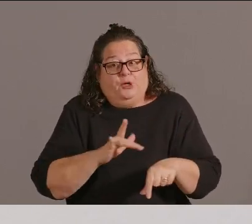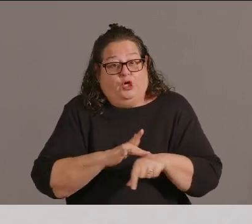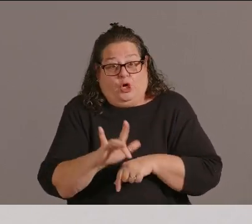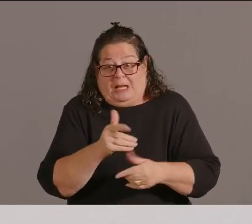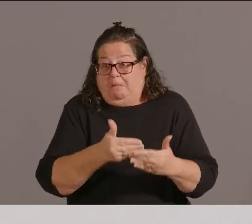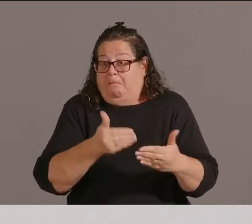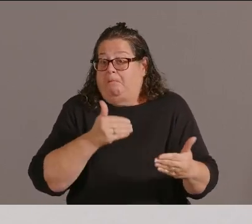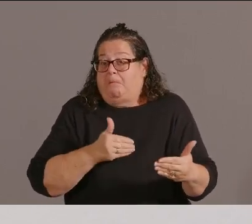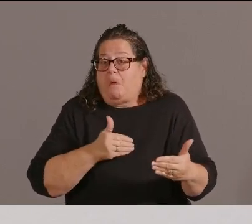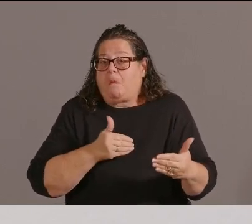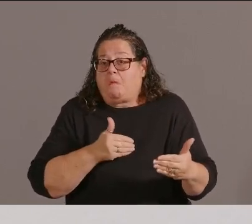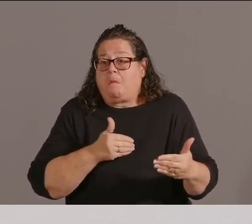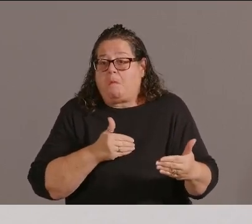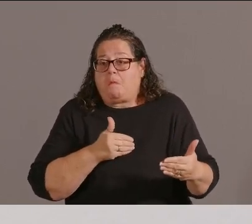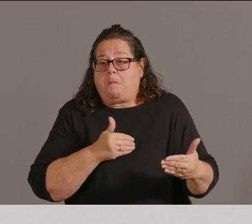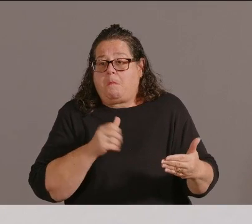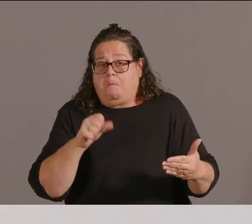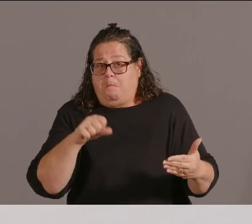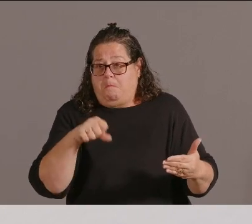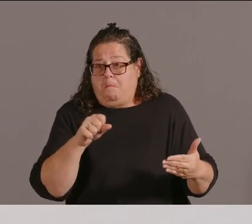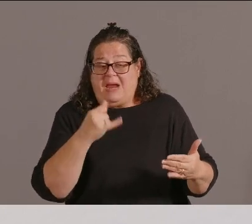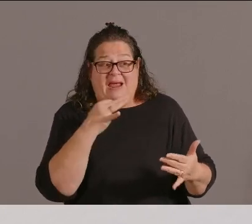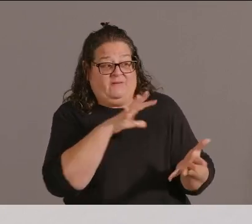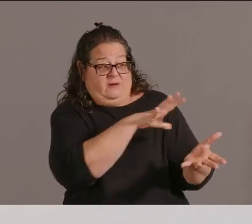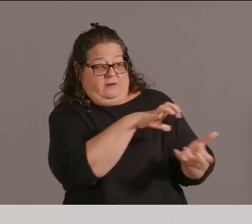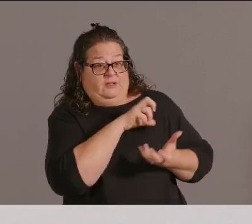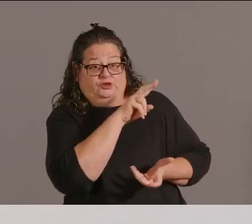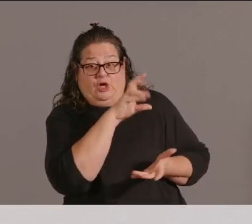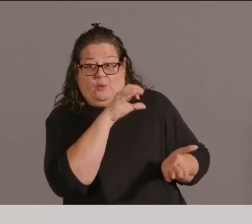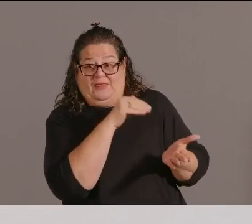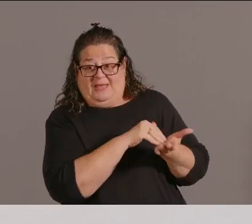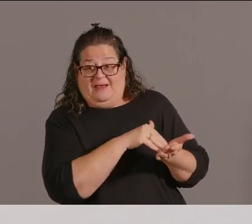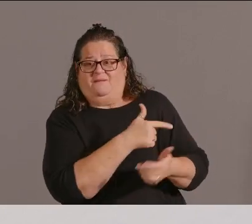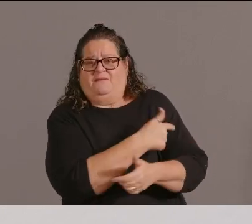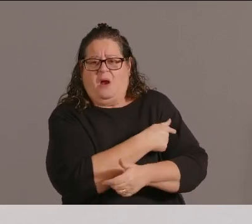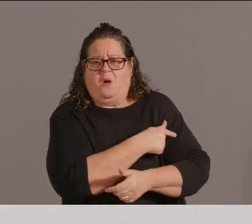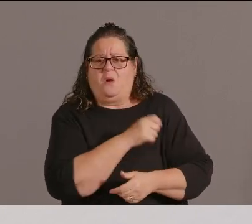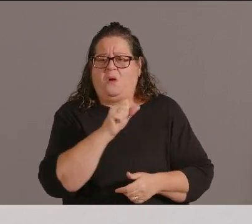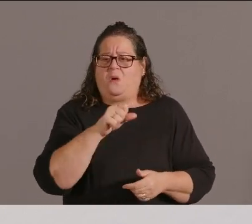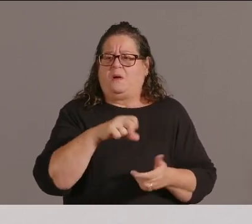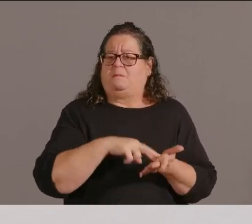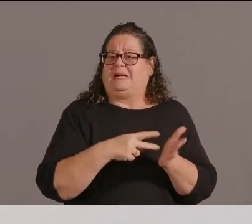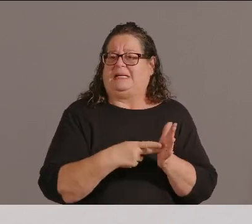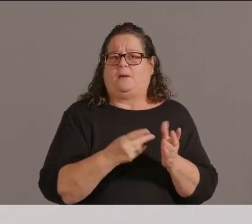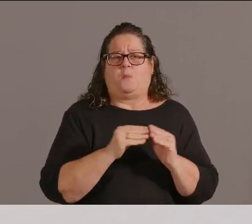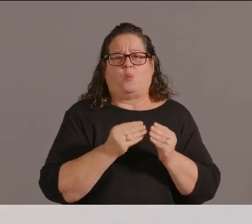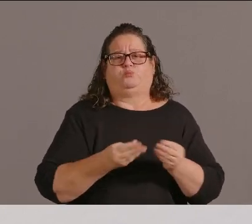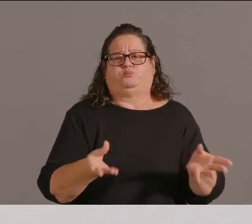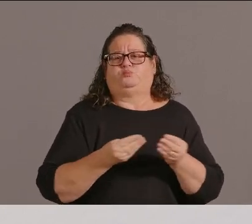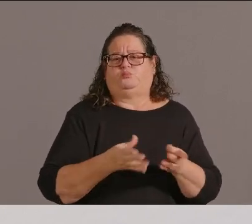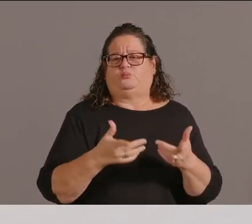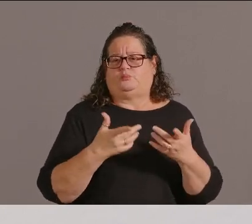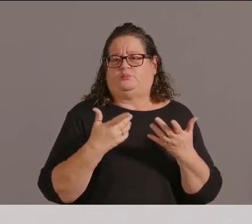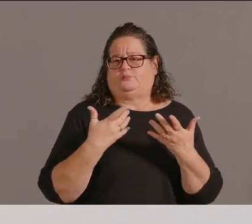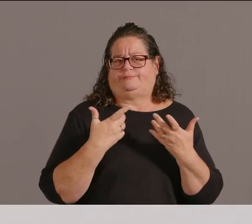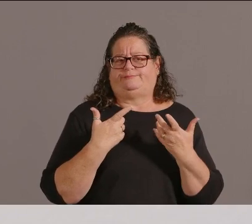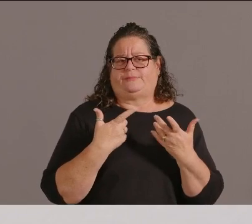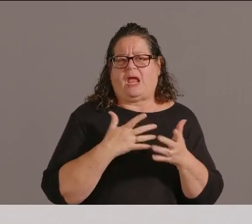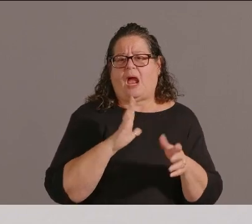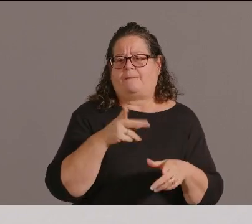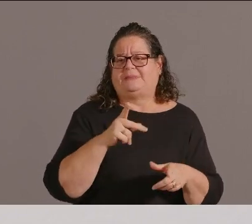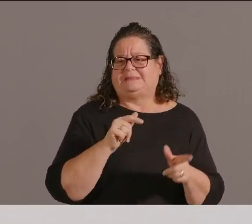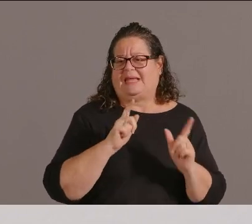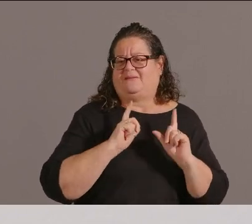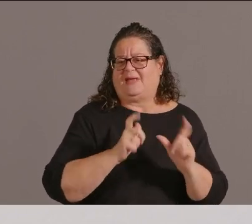200,000 first doses. That's obviously going to speed up, and we'll be able to add additional appointments at a lot of our sites and even